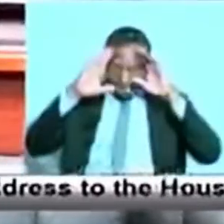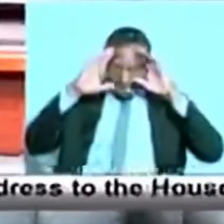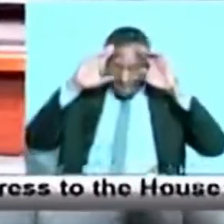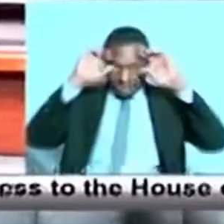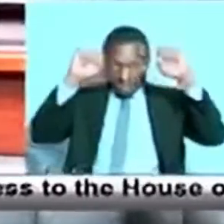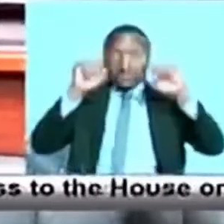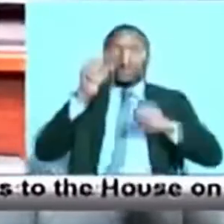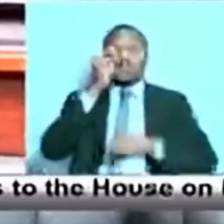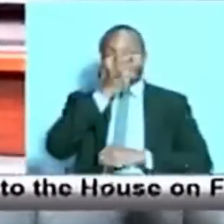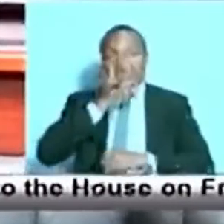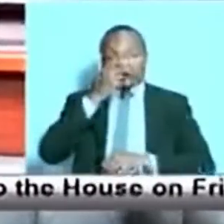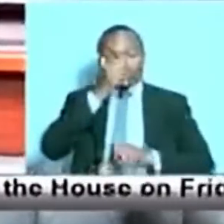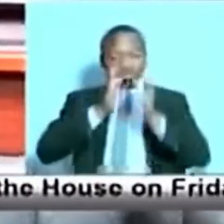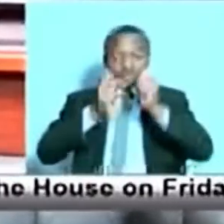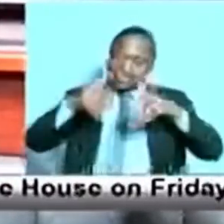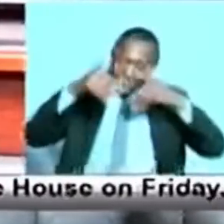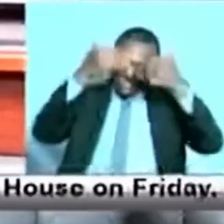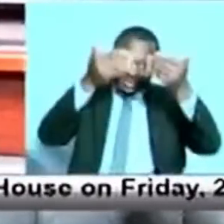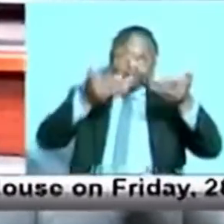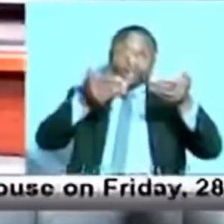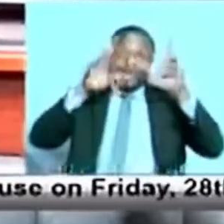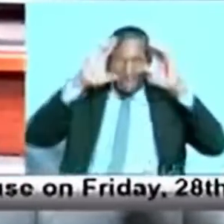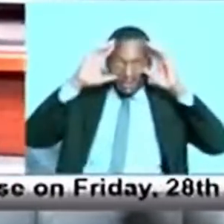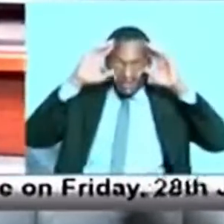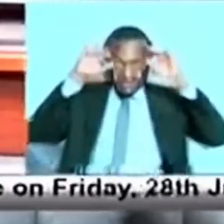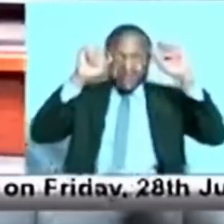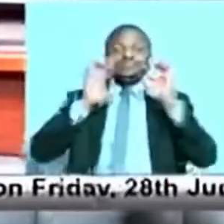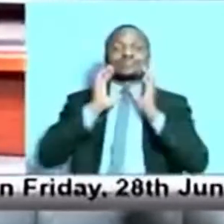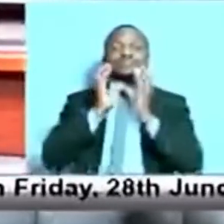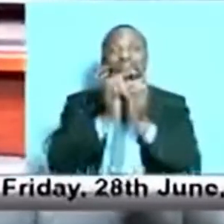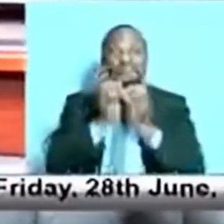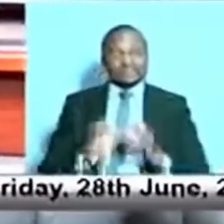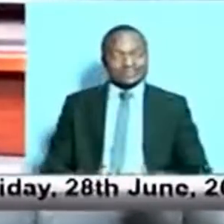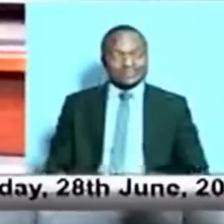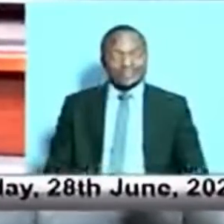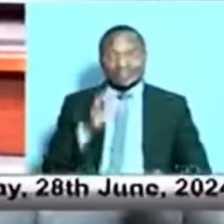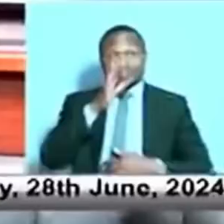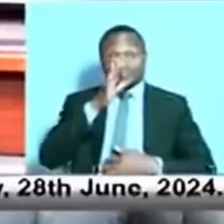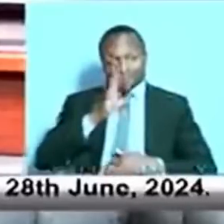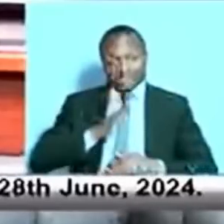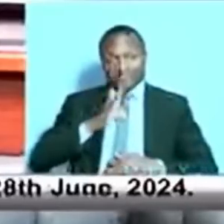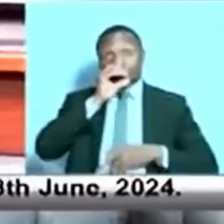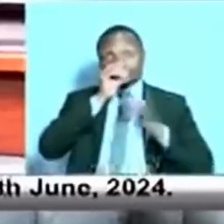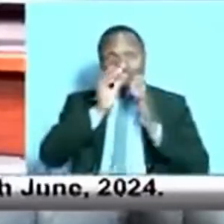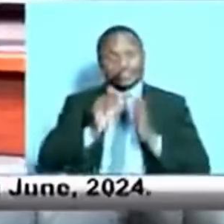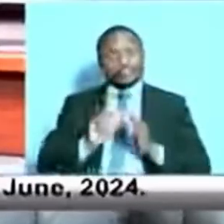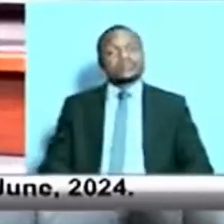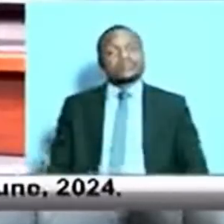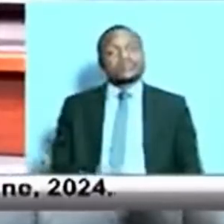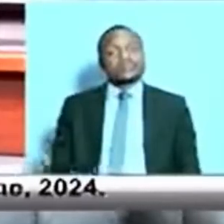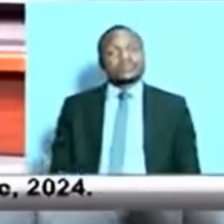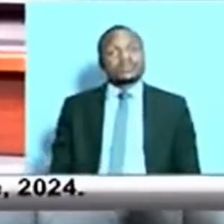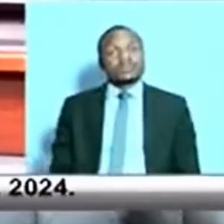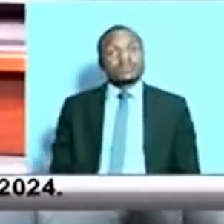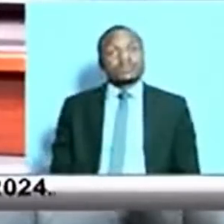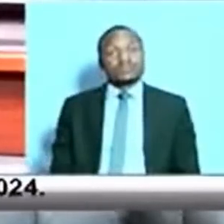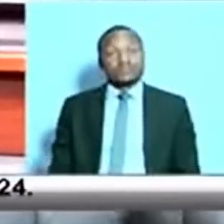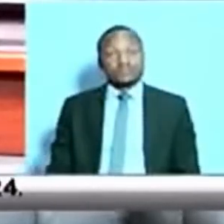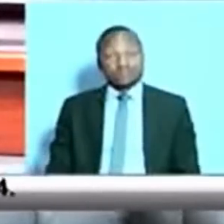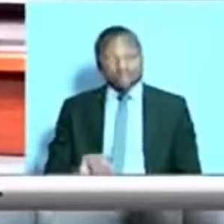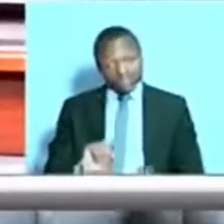speech which was delivered by the President of Mozambique. Madam Speaker, from the